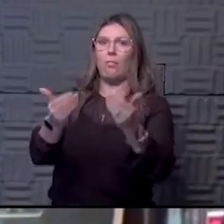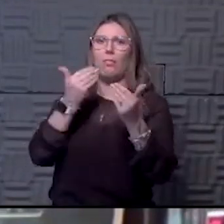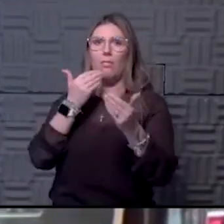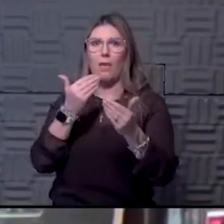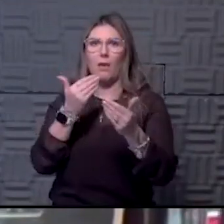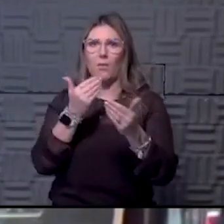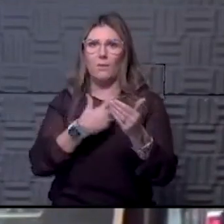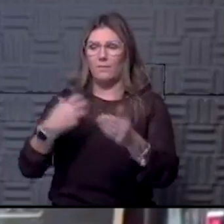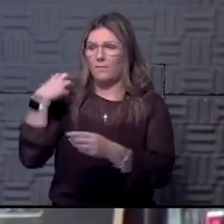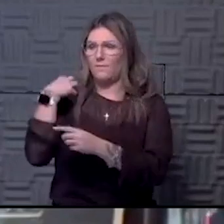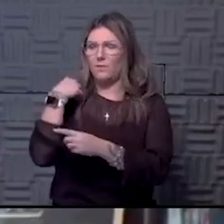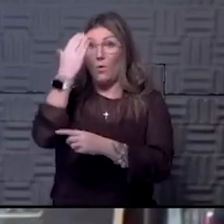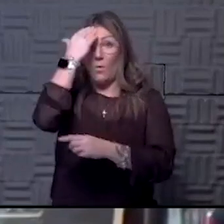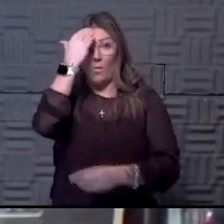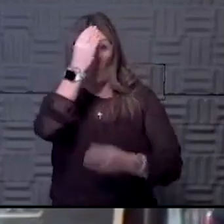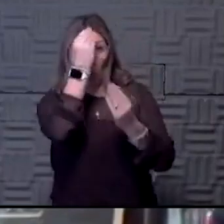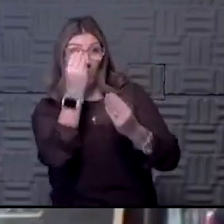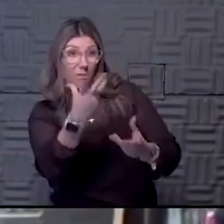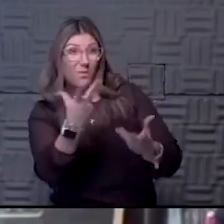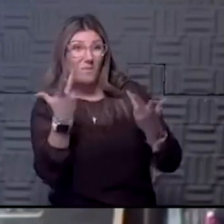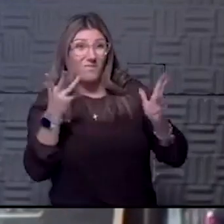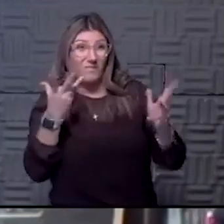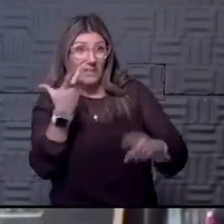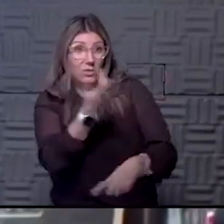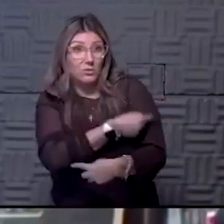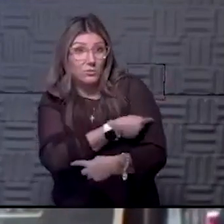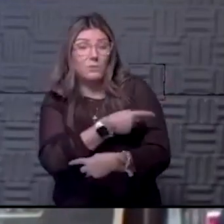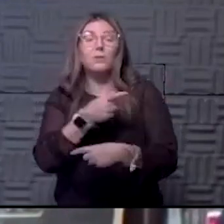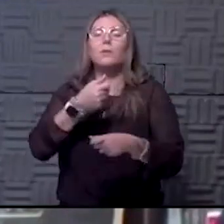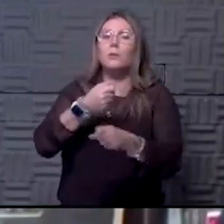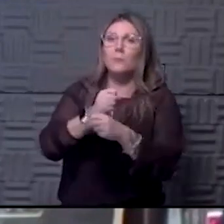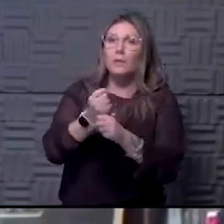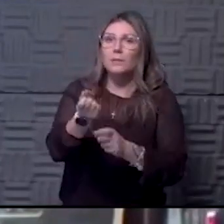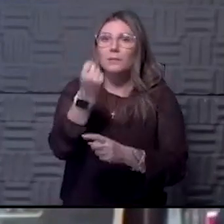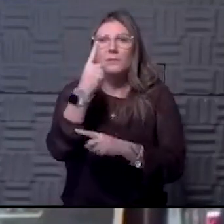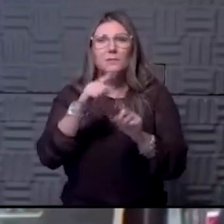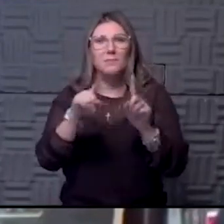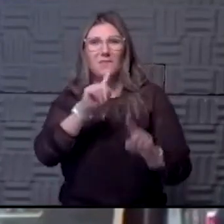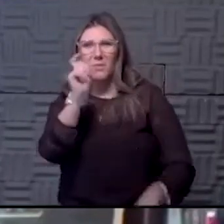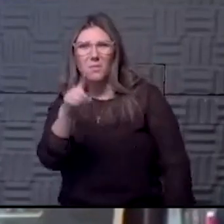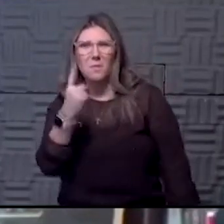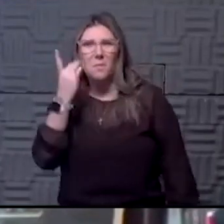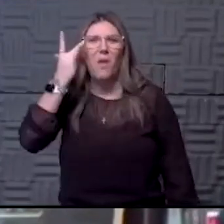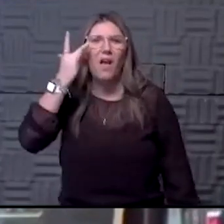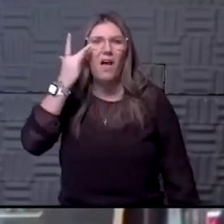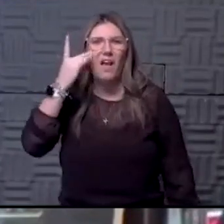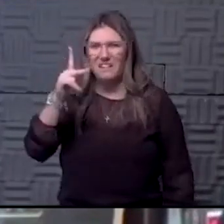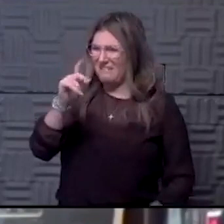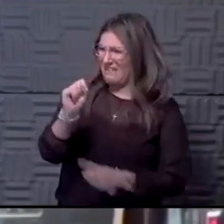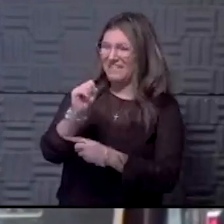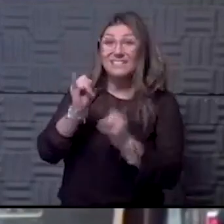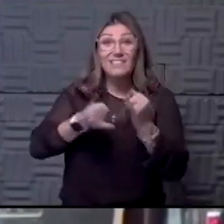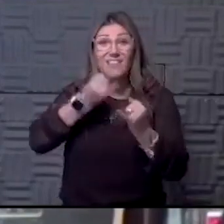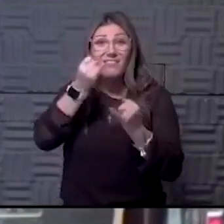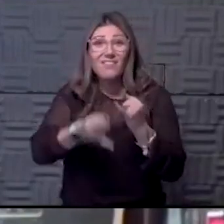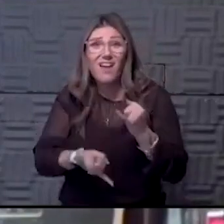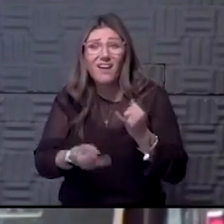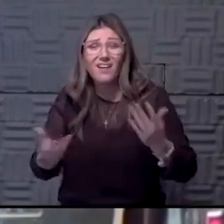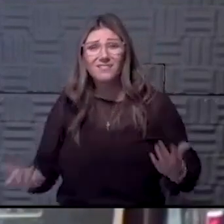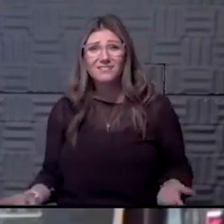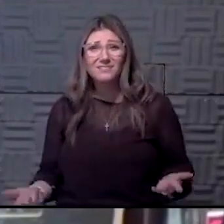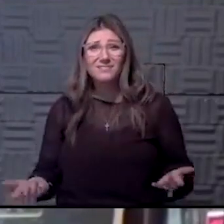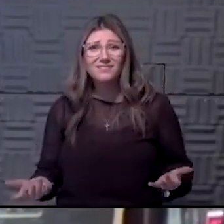vaccine had been administered. That makes sense to me, although the question I had was, why is Kansas last? If it's a problem